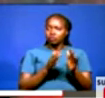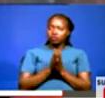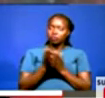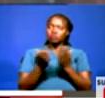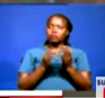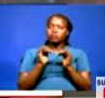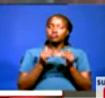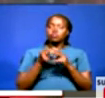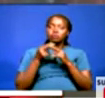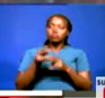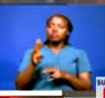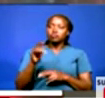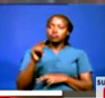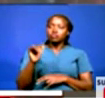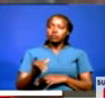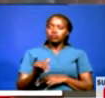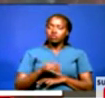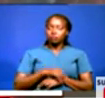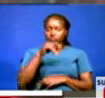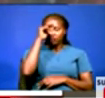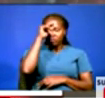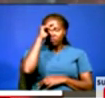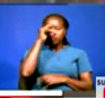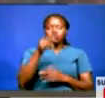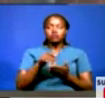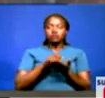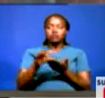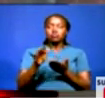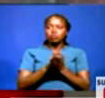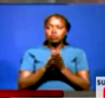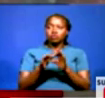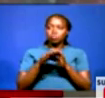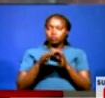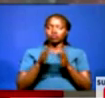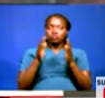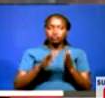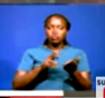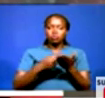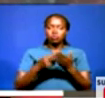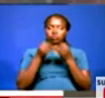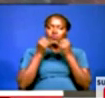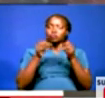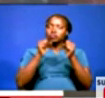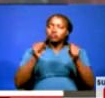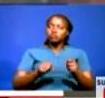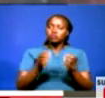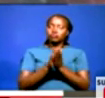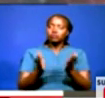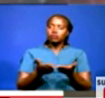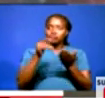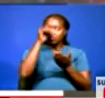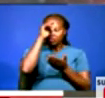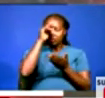business. My name is Betty Kiptum. The government has rolled out a unified human resource information system and upgraded government